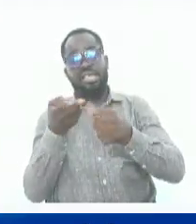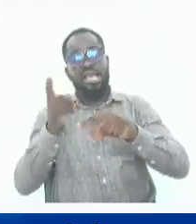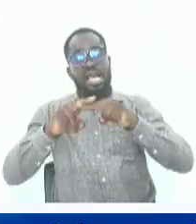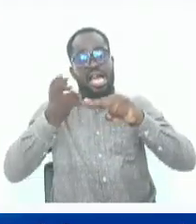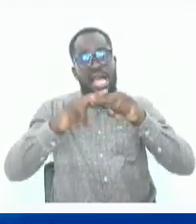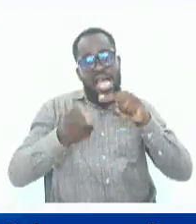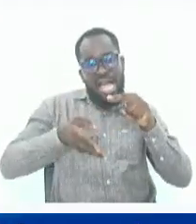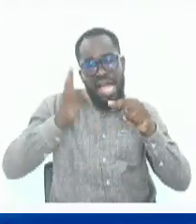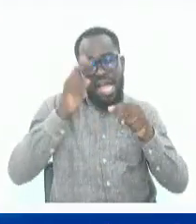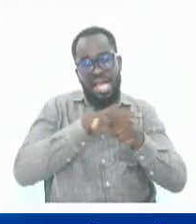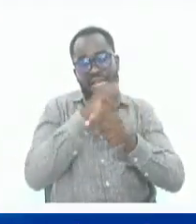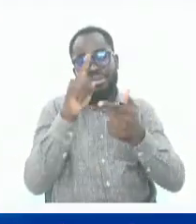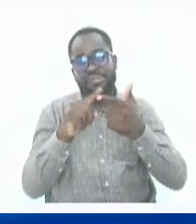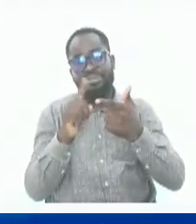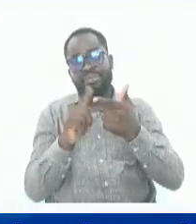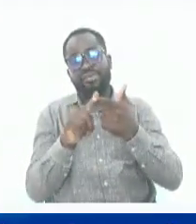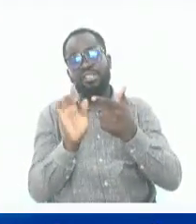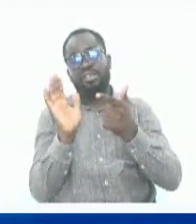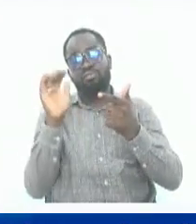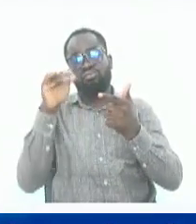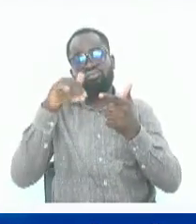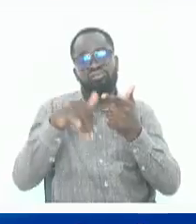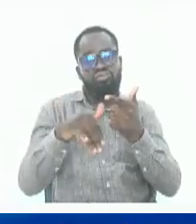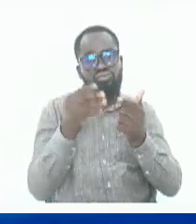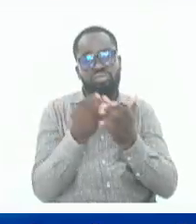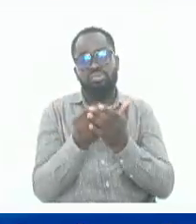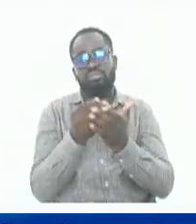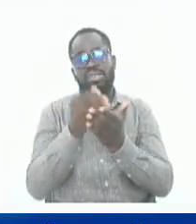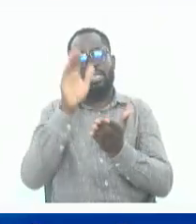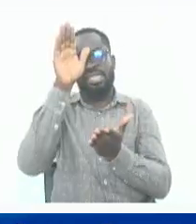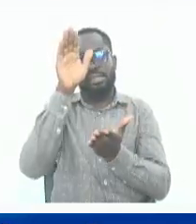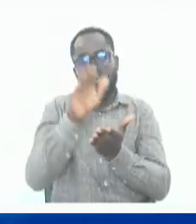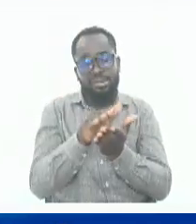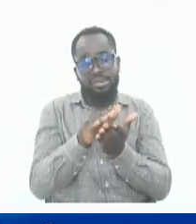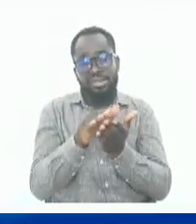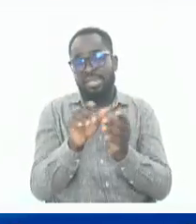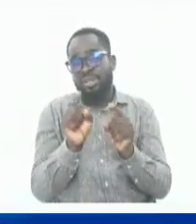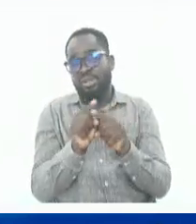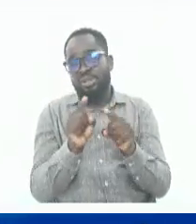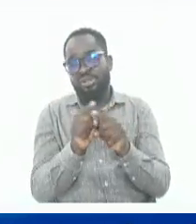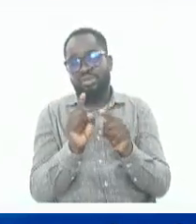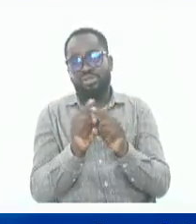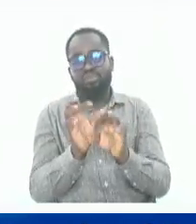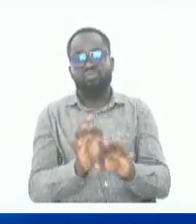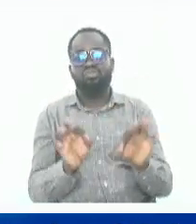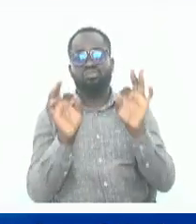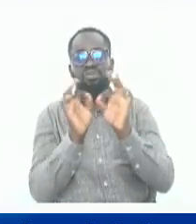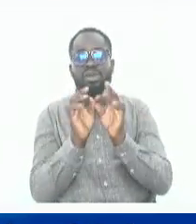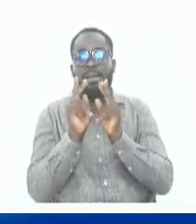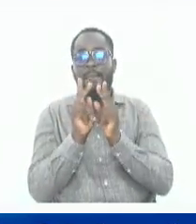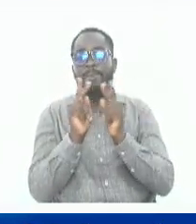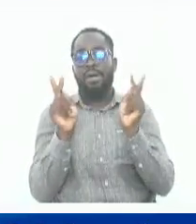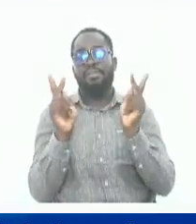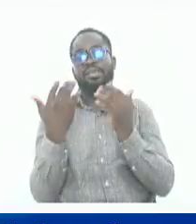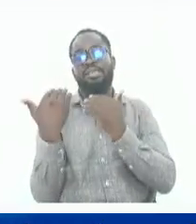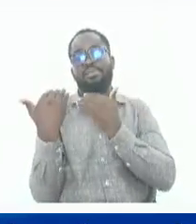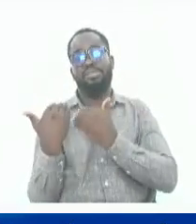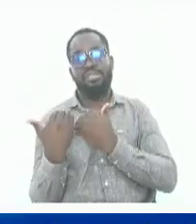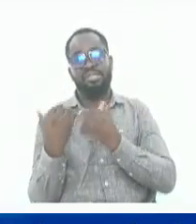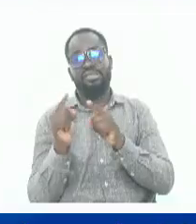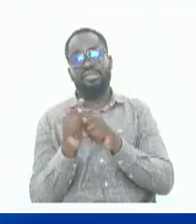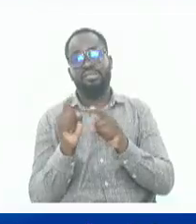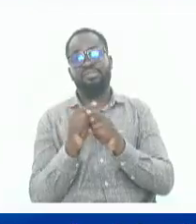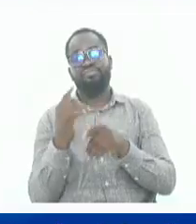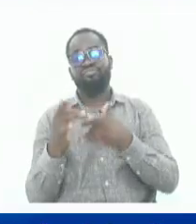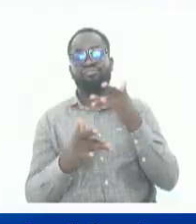inflation and a depreciating currency, as well as a significant public debt burden exacerbated